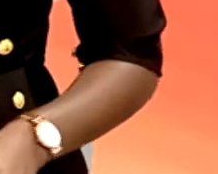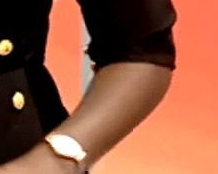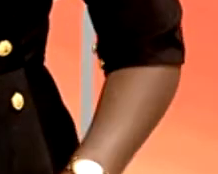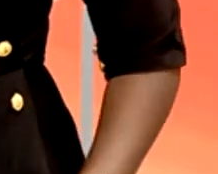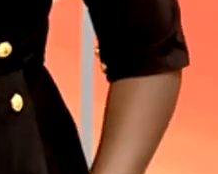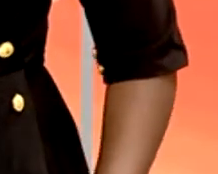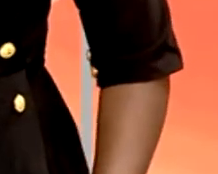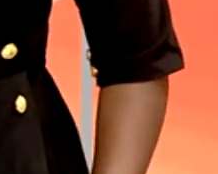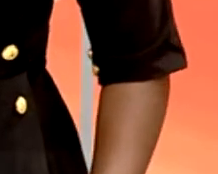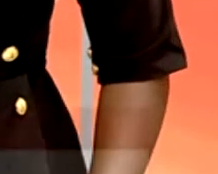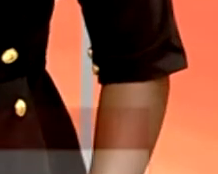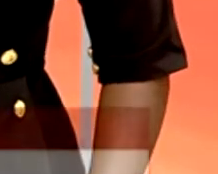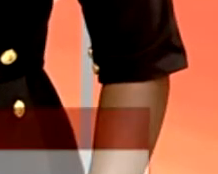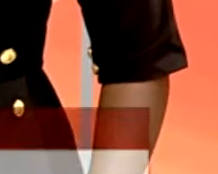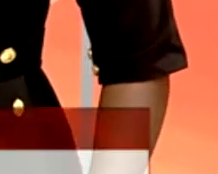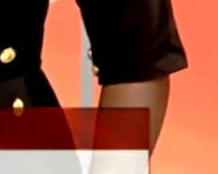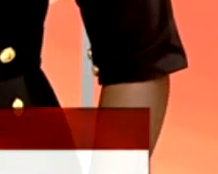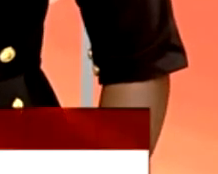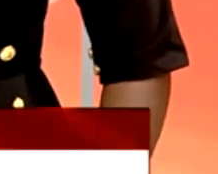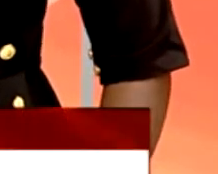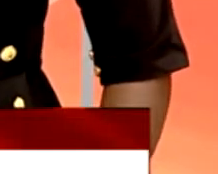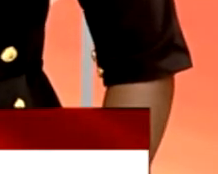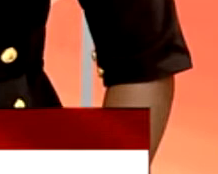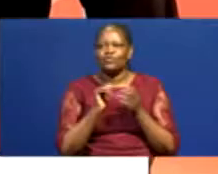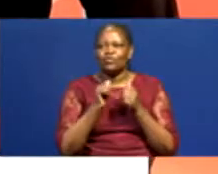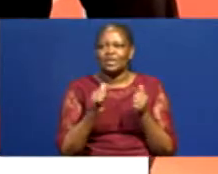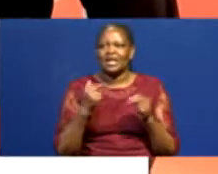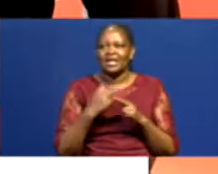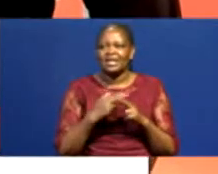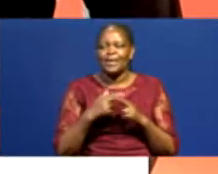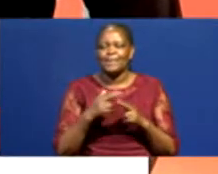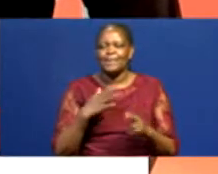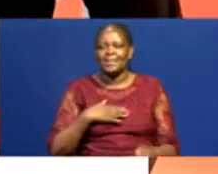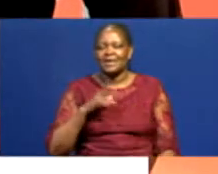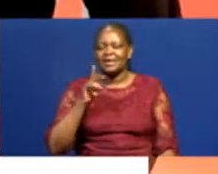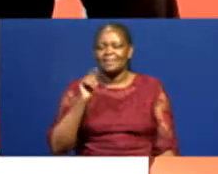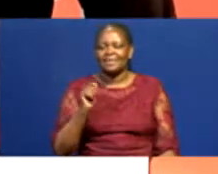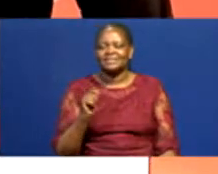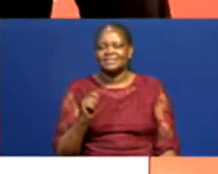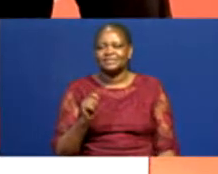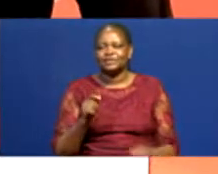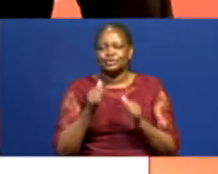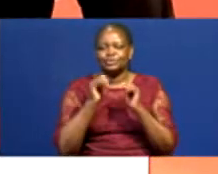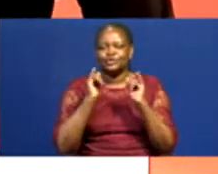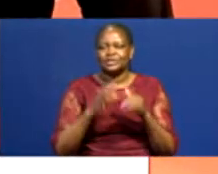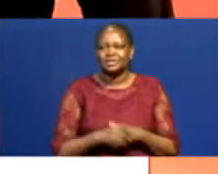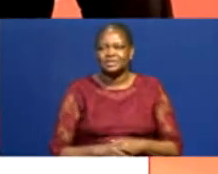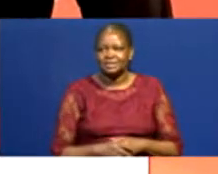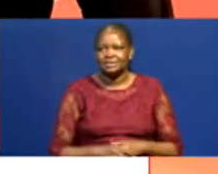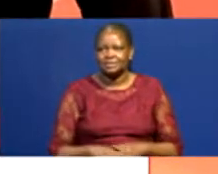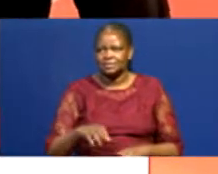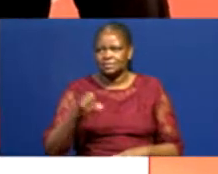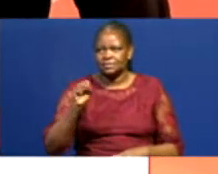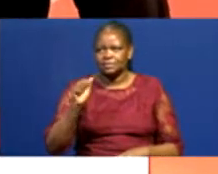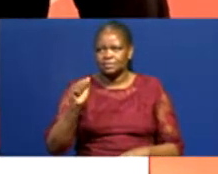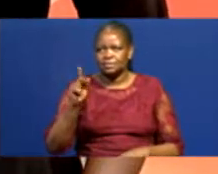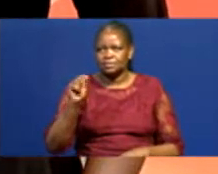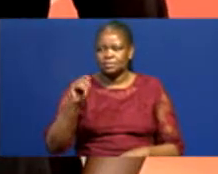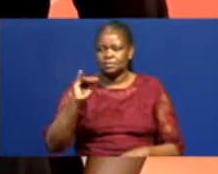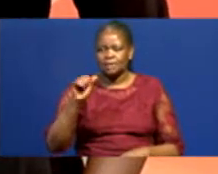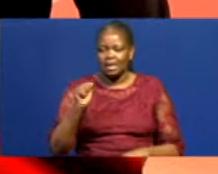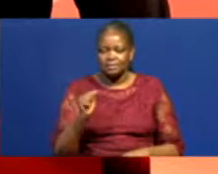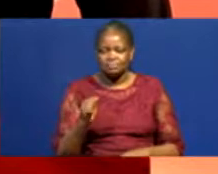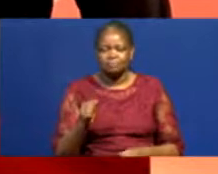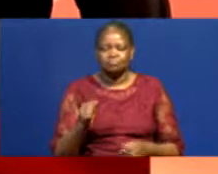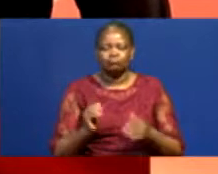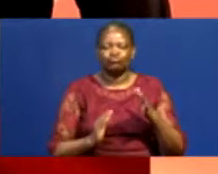A very good evening to you. I do hope you're holding up well. My name is Karen Kibet. Let's now talk sports. The Sakaja Super Cup tournament enters